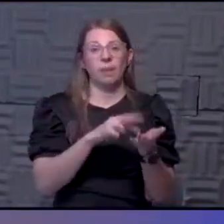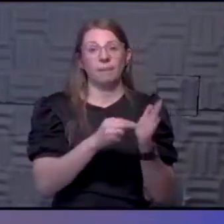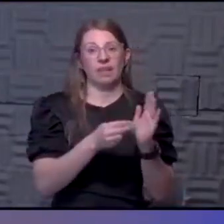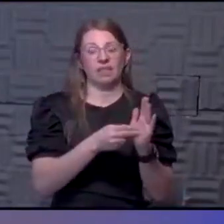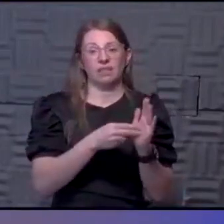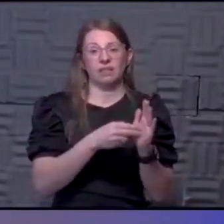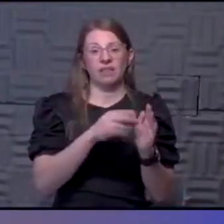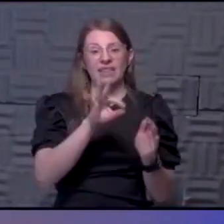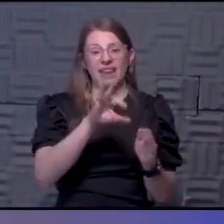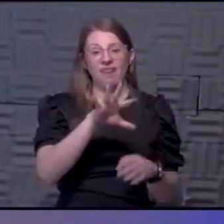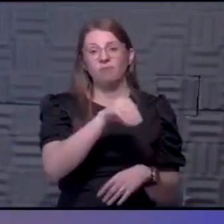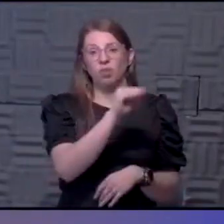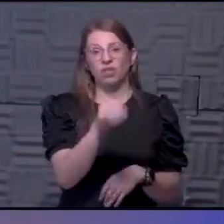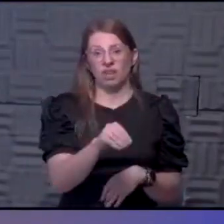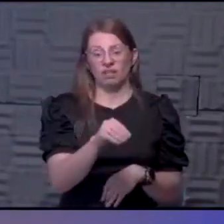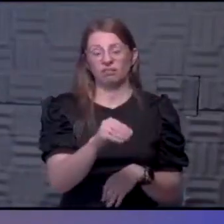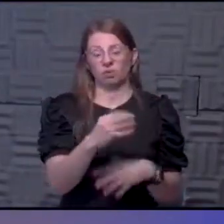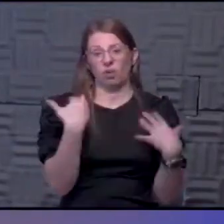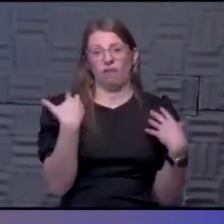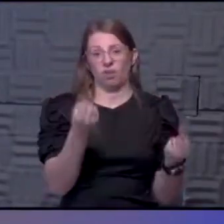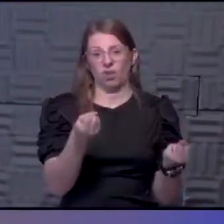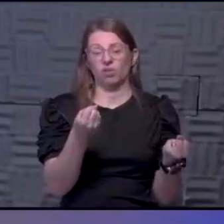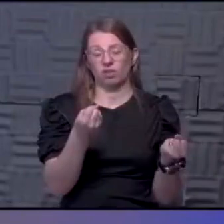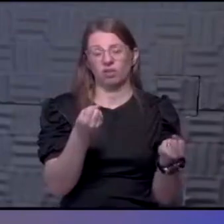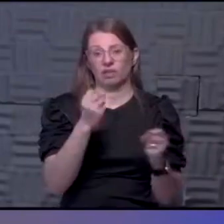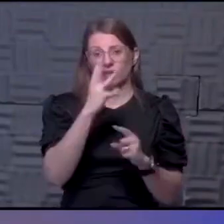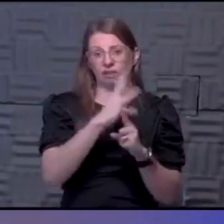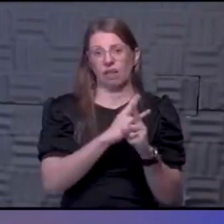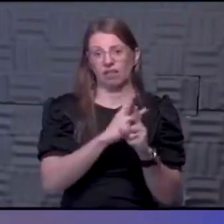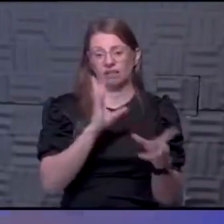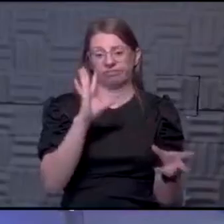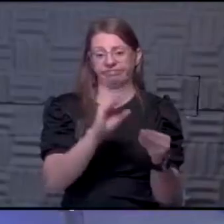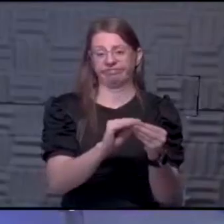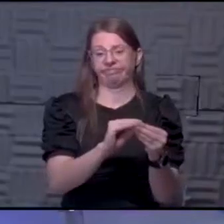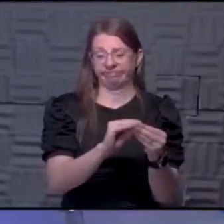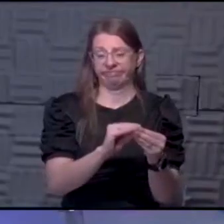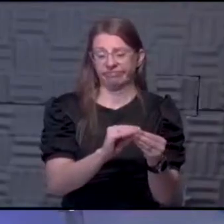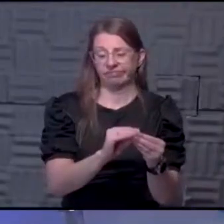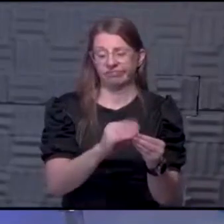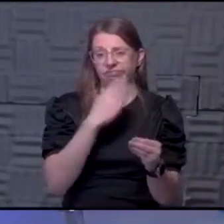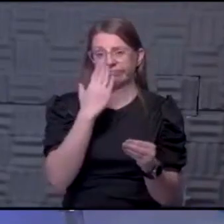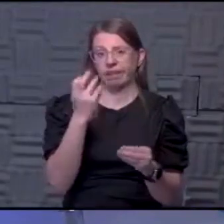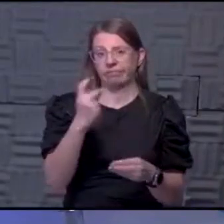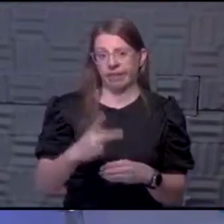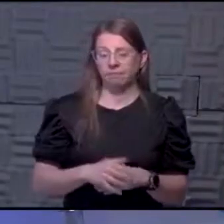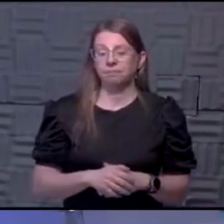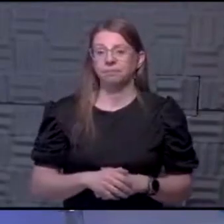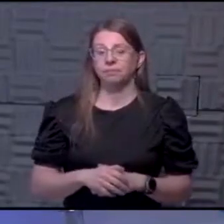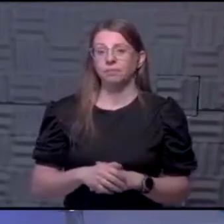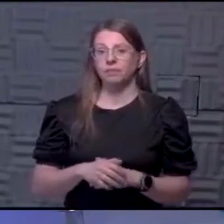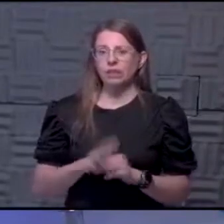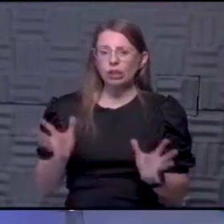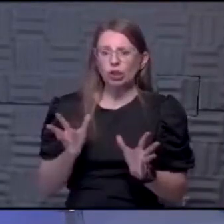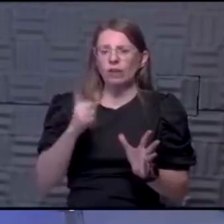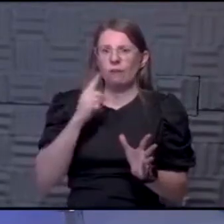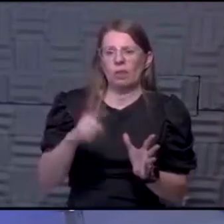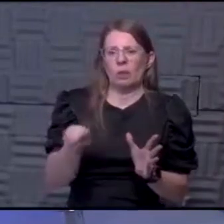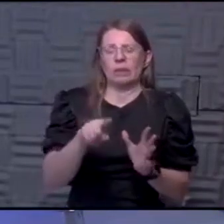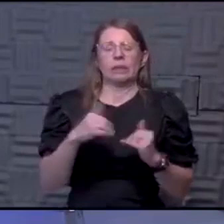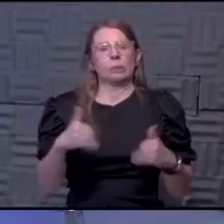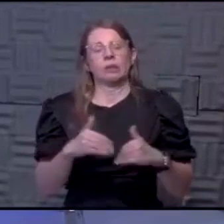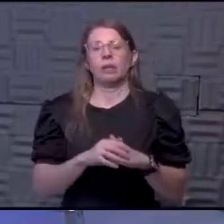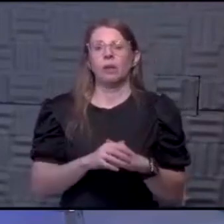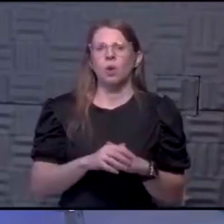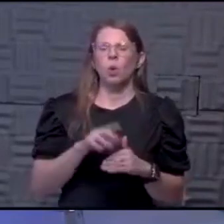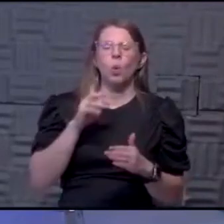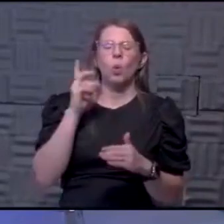About 95% of them recovered during the course of 6 months. Yeah, well, that's encouraging for those. I hope somebody gets. Well, why do you